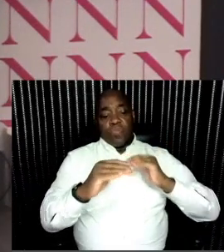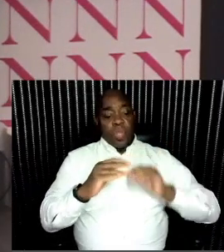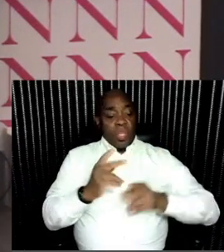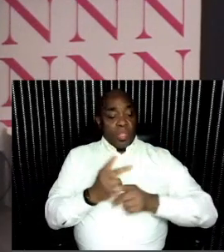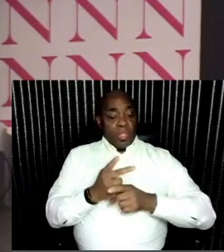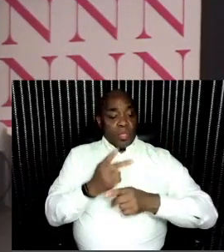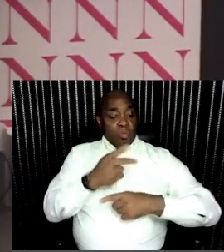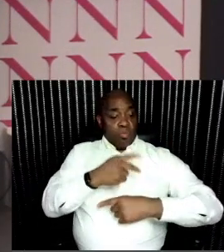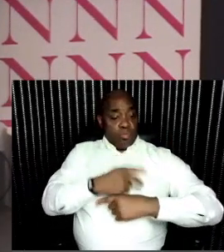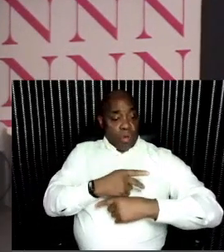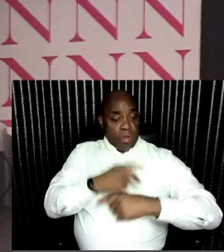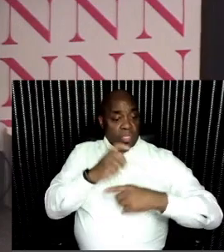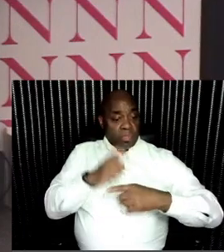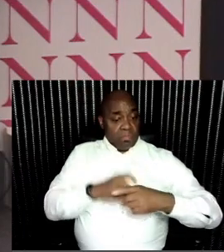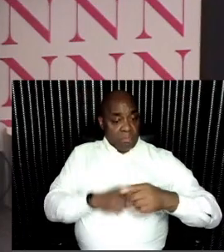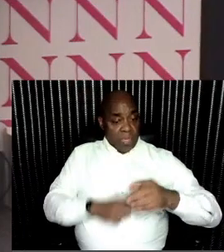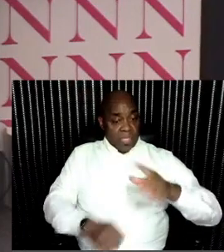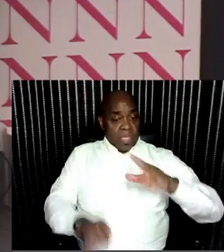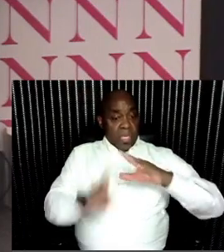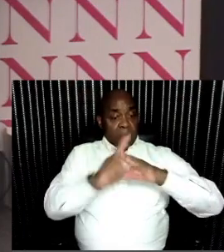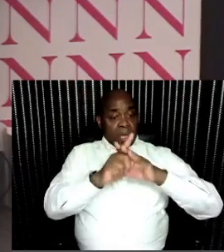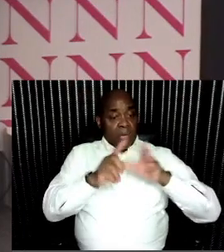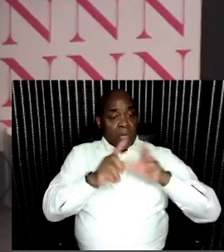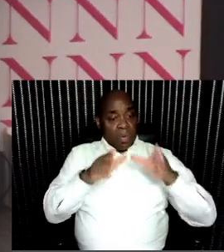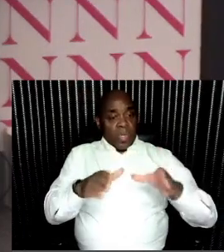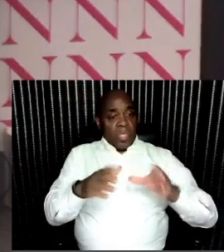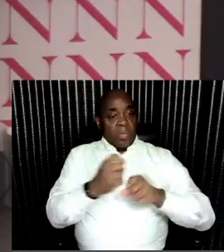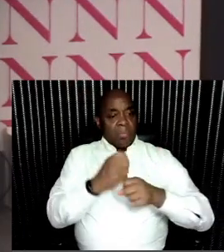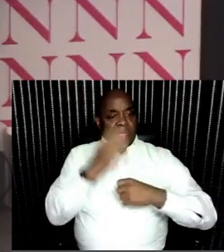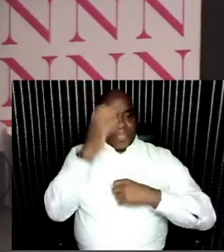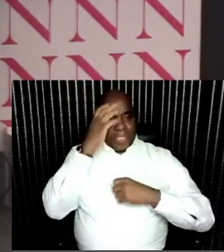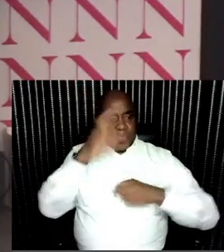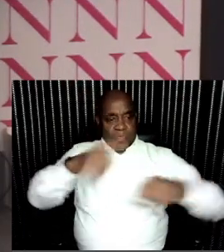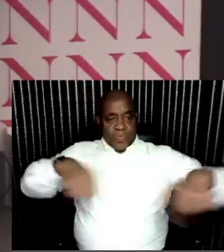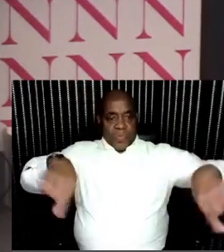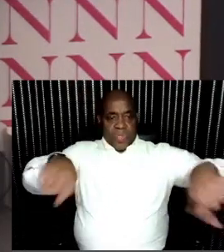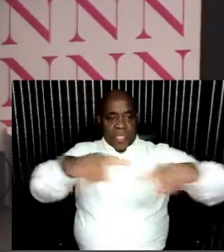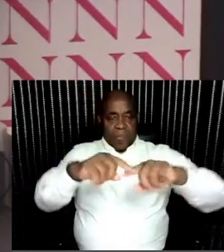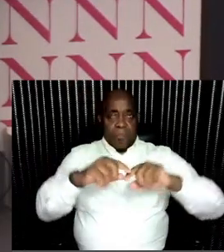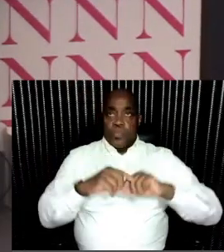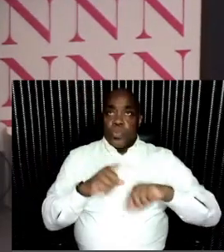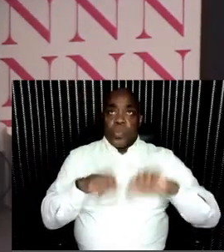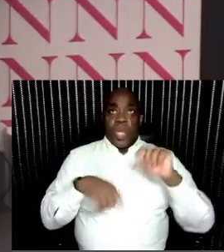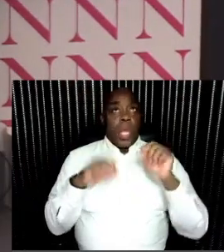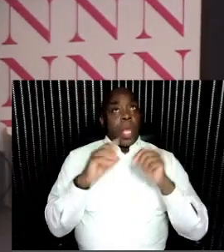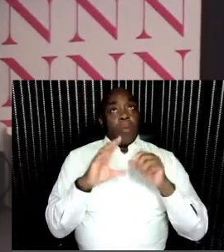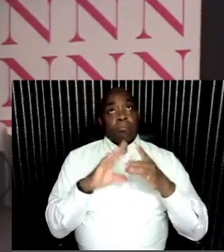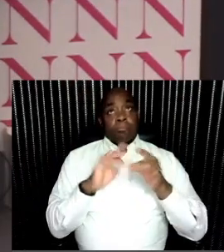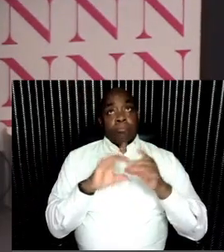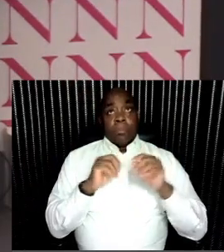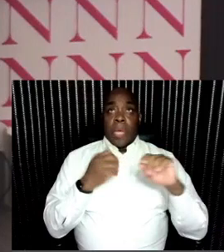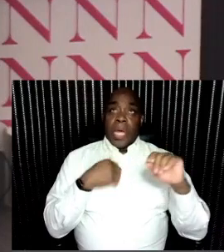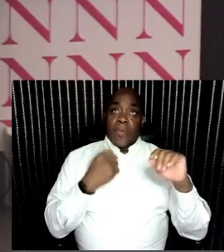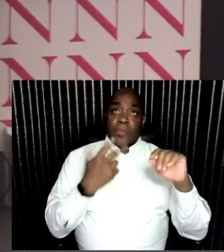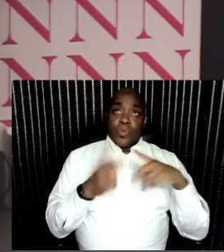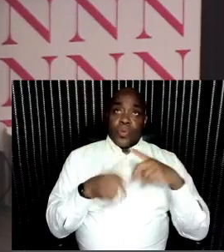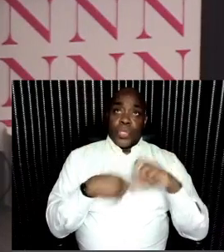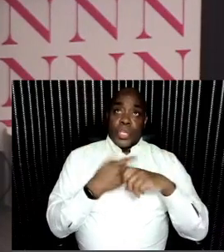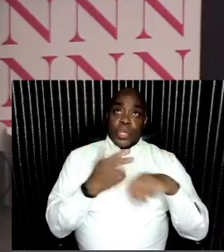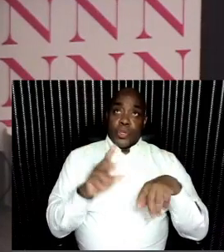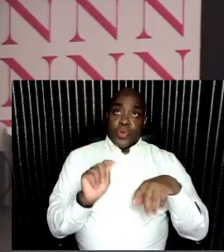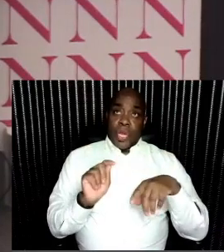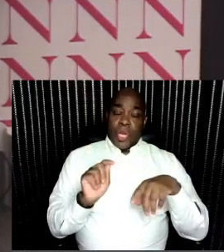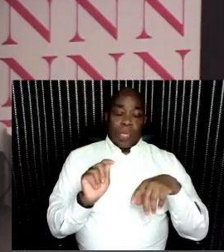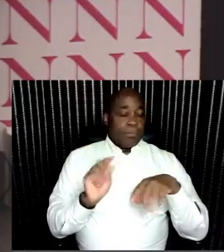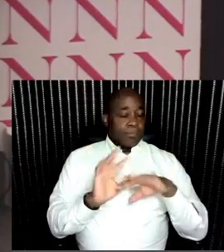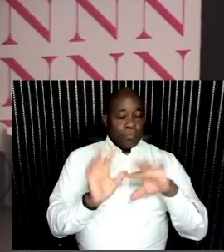in a manner that makes sense to them. So you can't be like, hey, I got a 3-year grant. You really have to think, I have a semester.